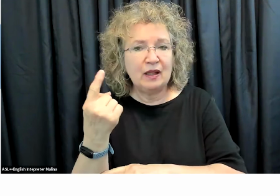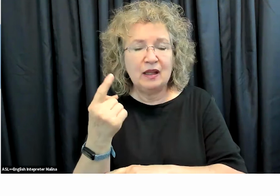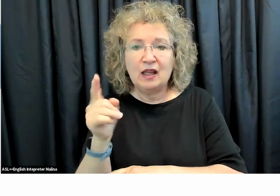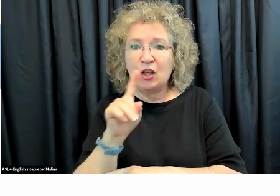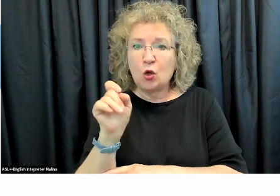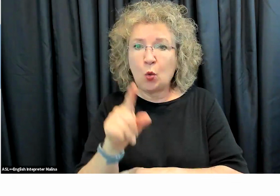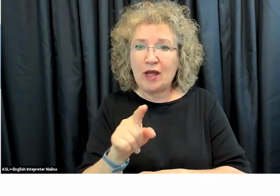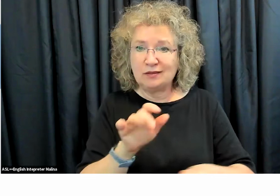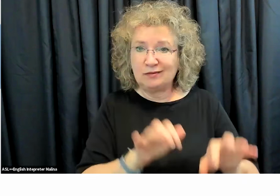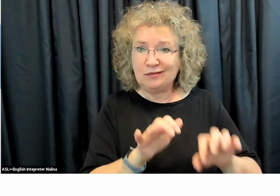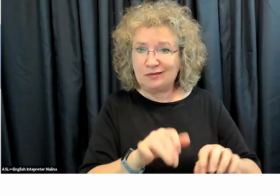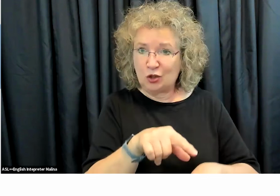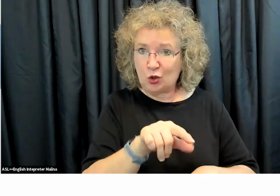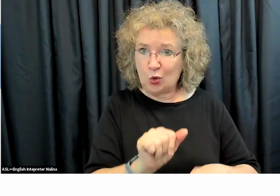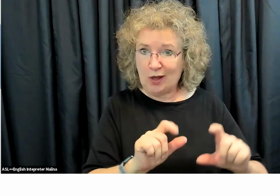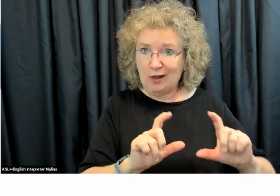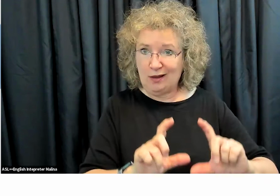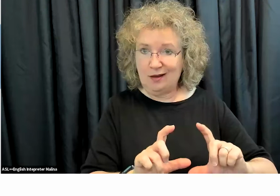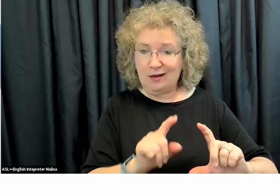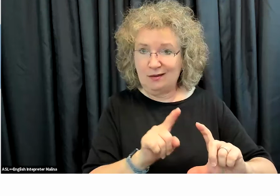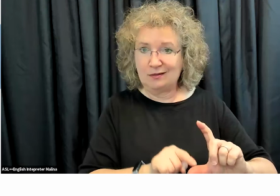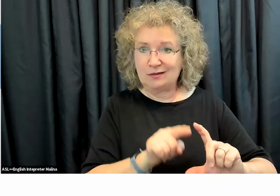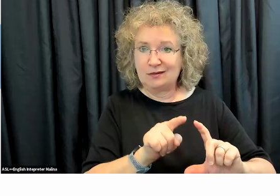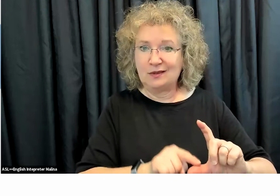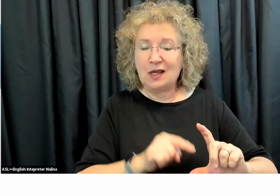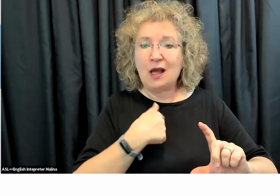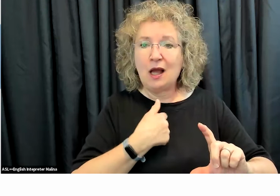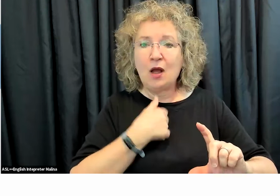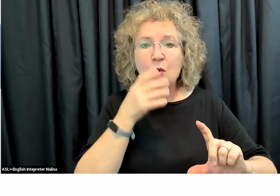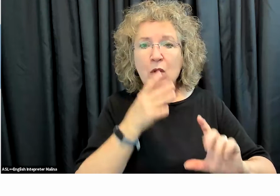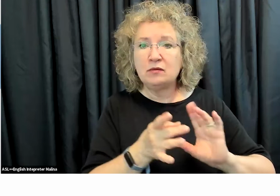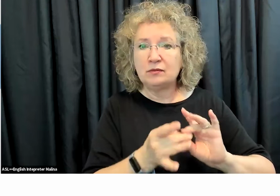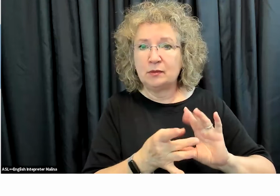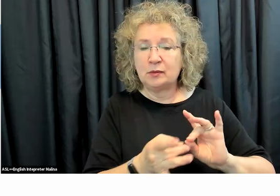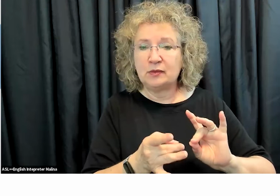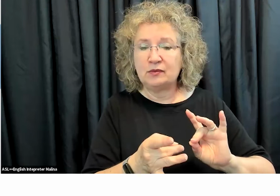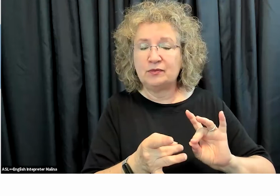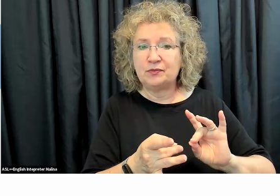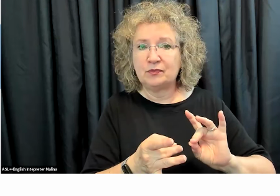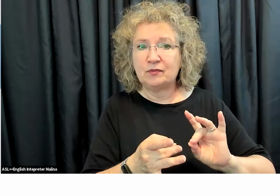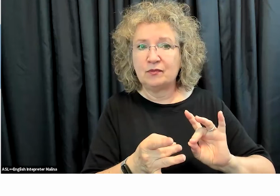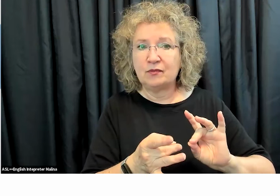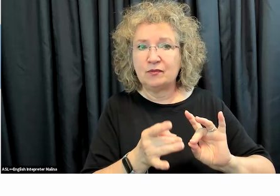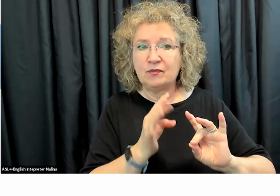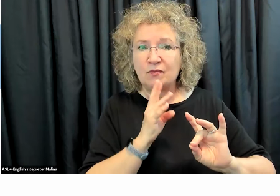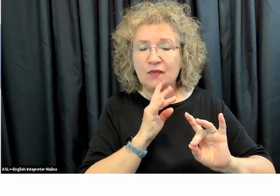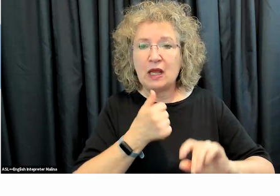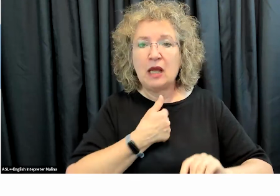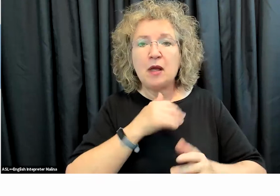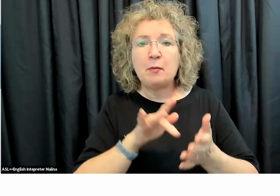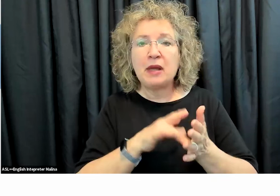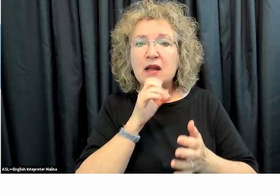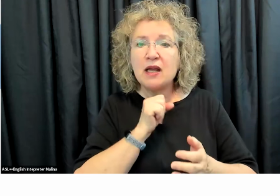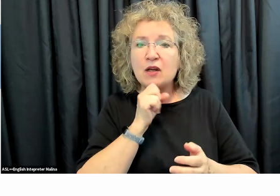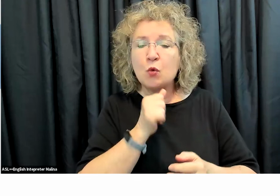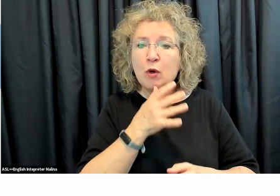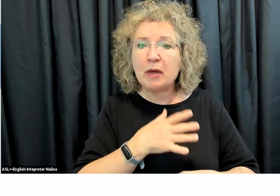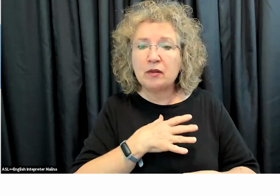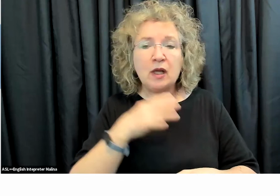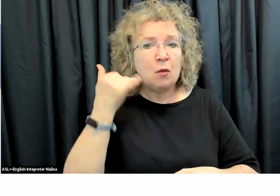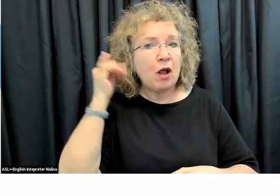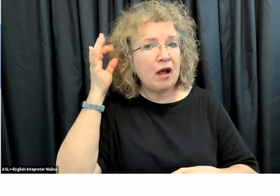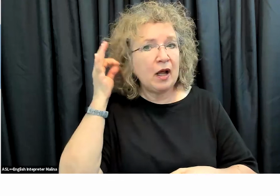to be asked or answered directly in the comments section. I am a middle-aged woman. I have blonde hair, blue eyes, and I am